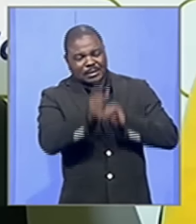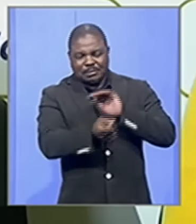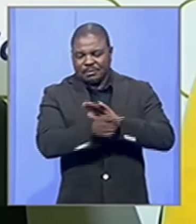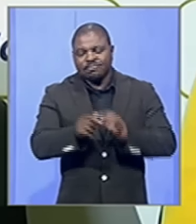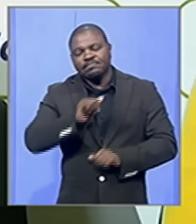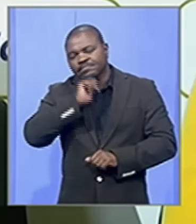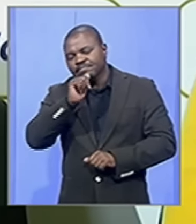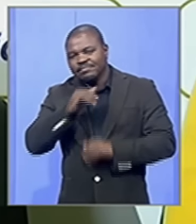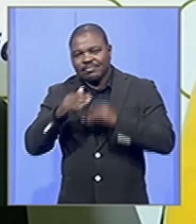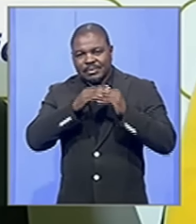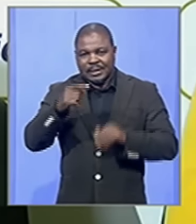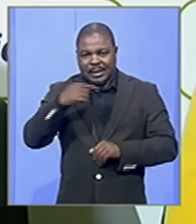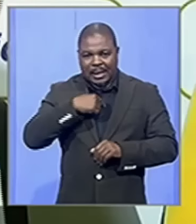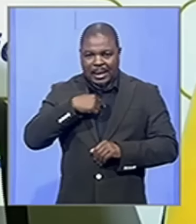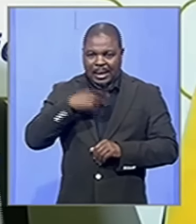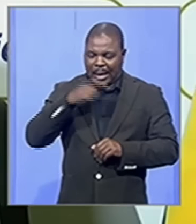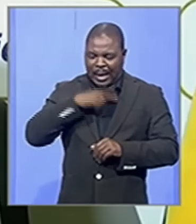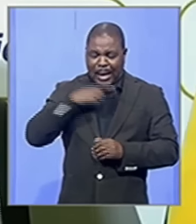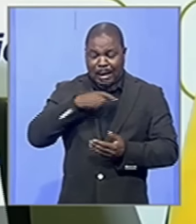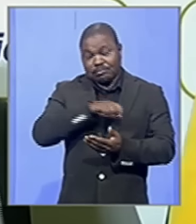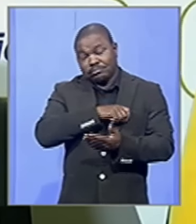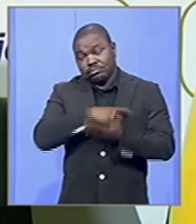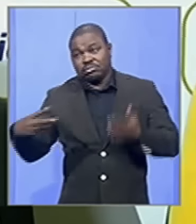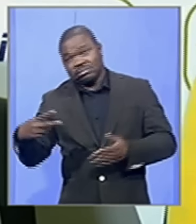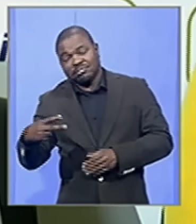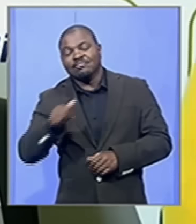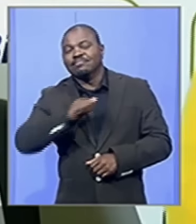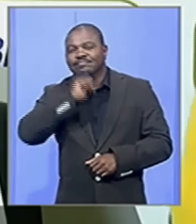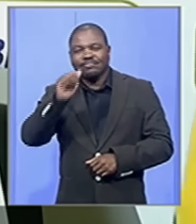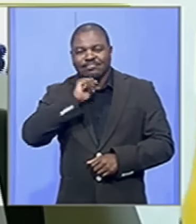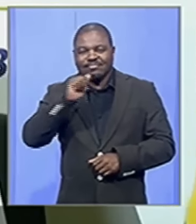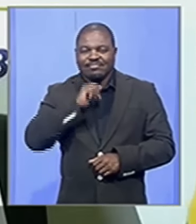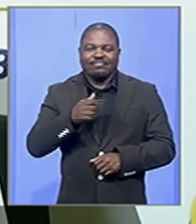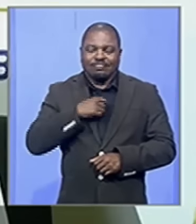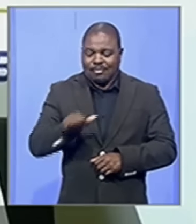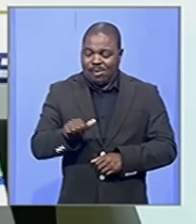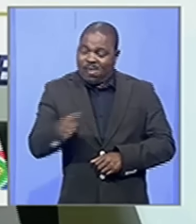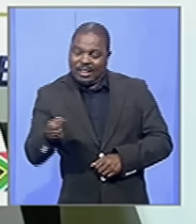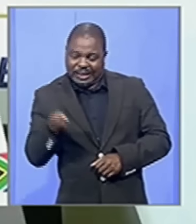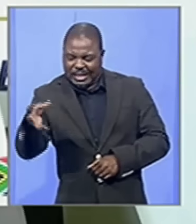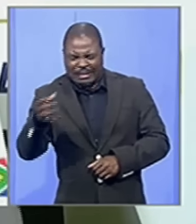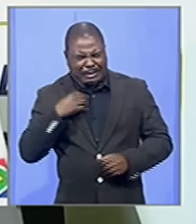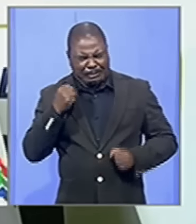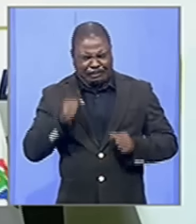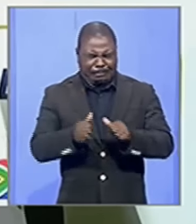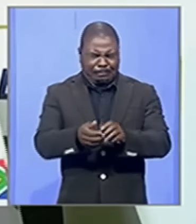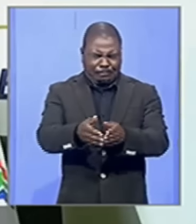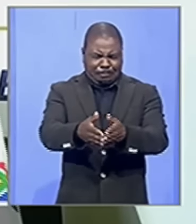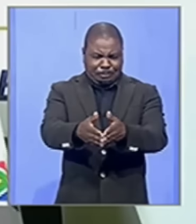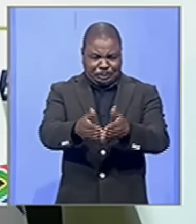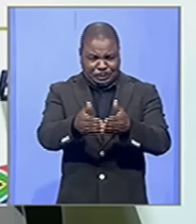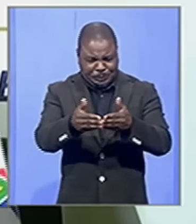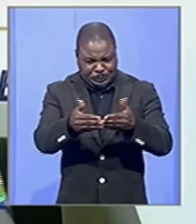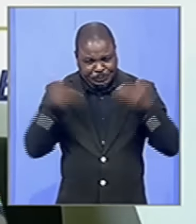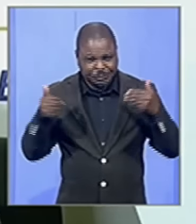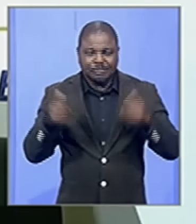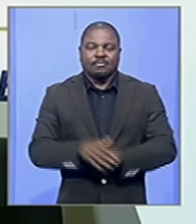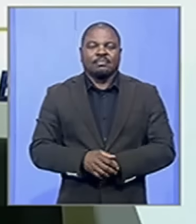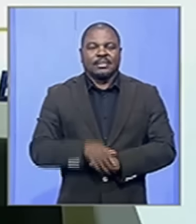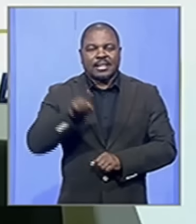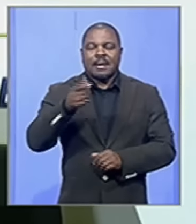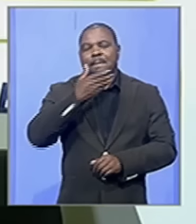I faint, I'll faint when the pattern is out of my hand. And then I just pushed, and then yeah. But yeah, it